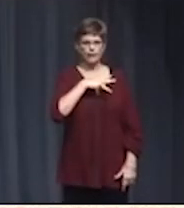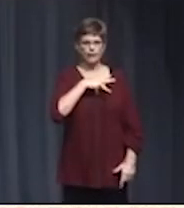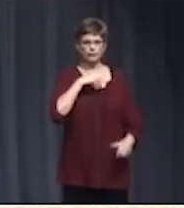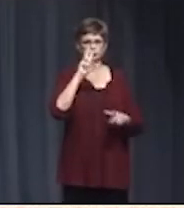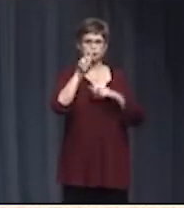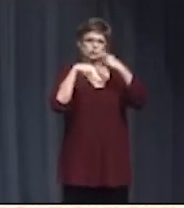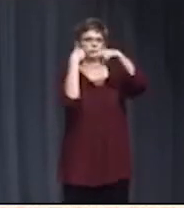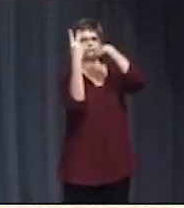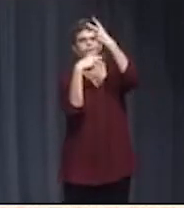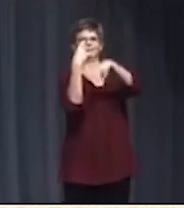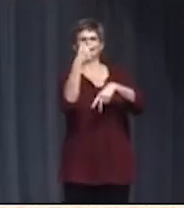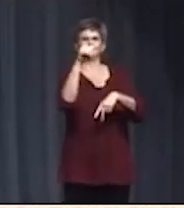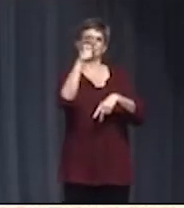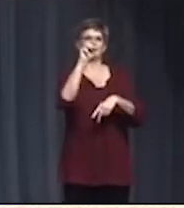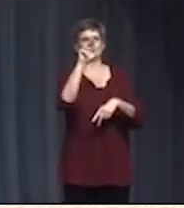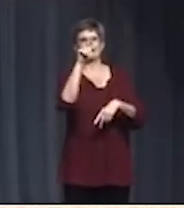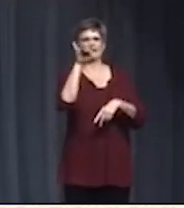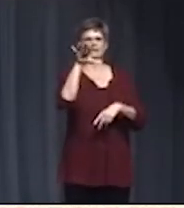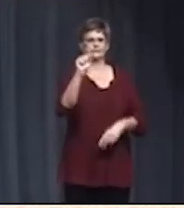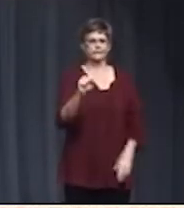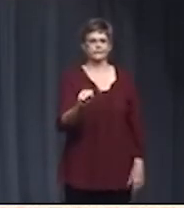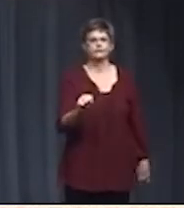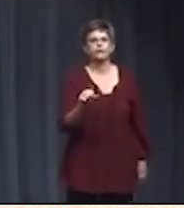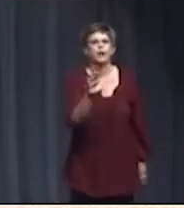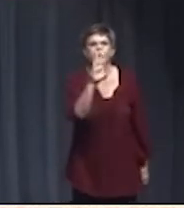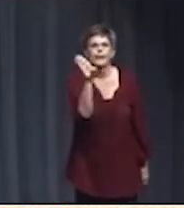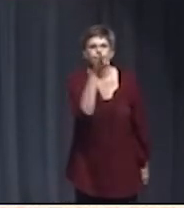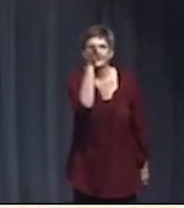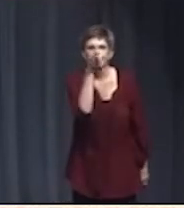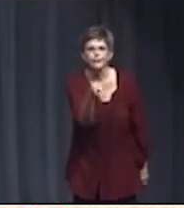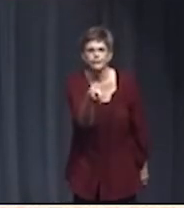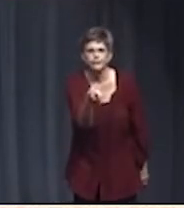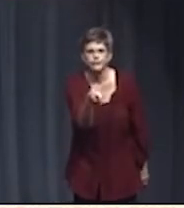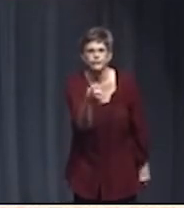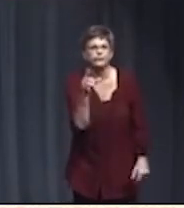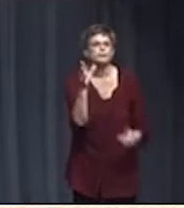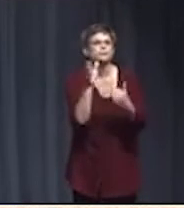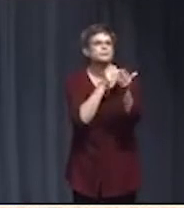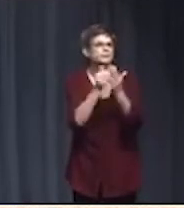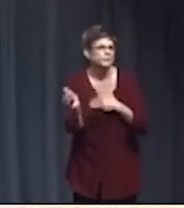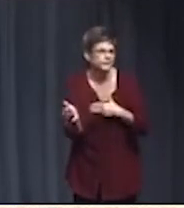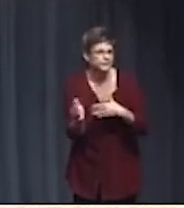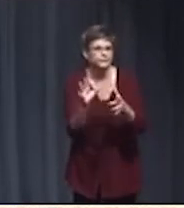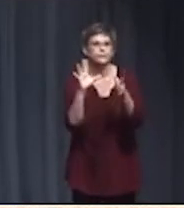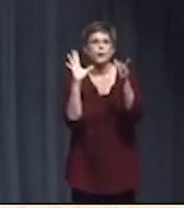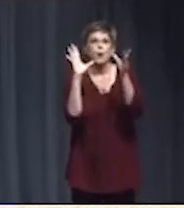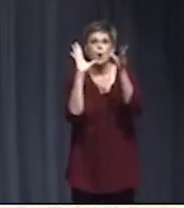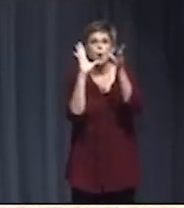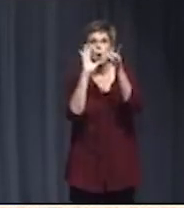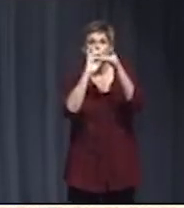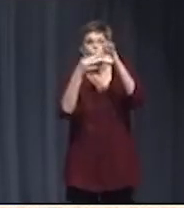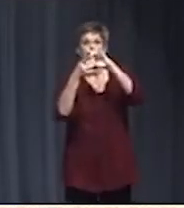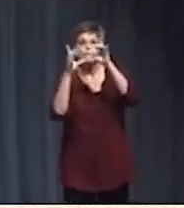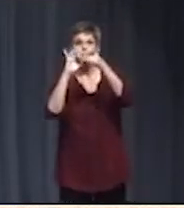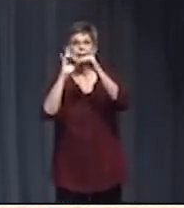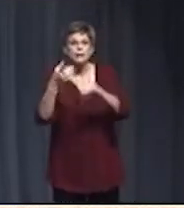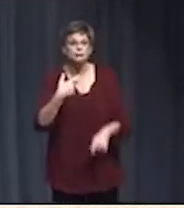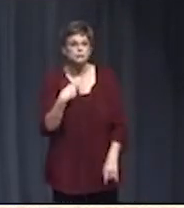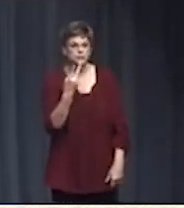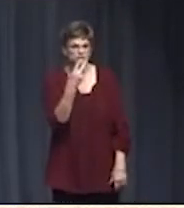gymnastics? I am sorry, even during the Olympics, that was my time to go do something else.